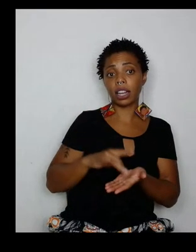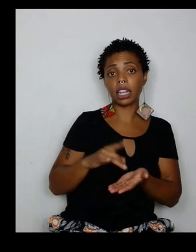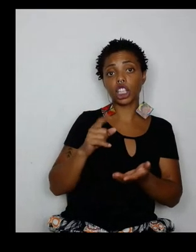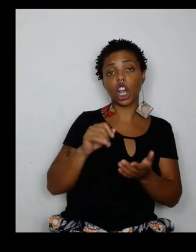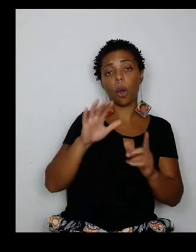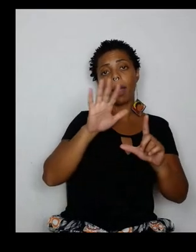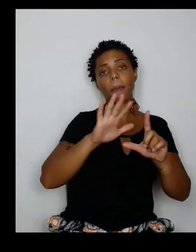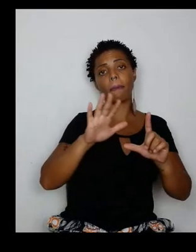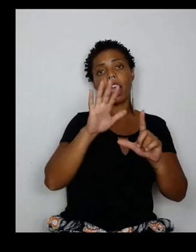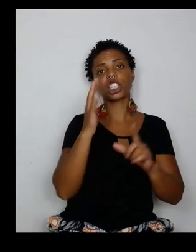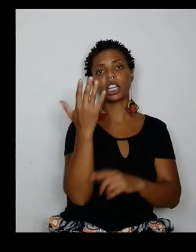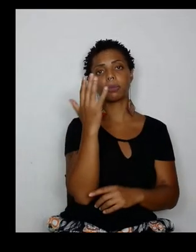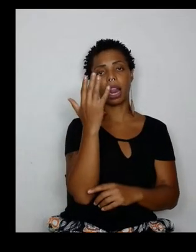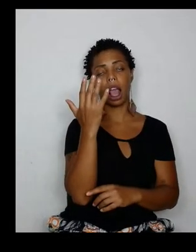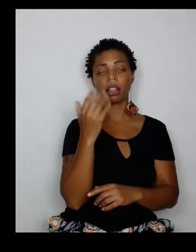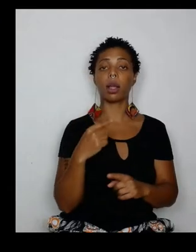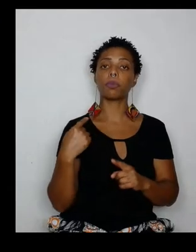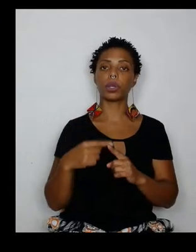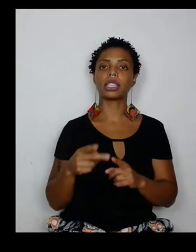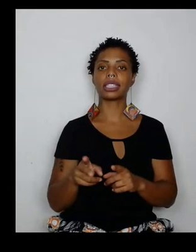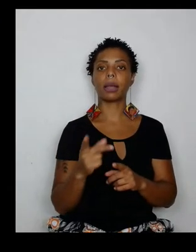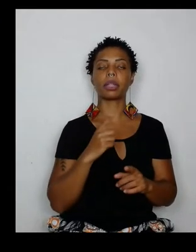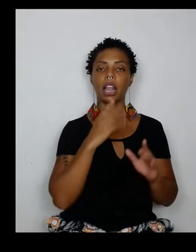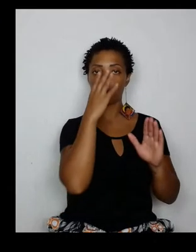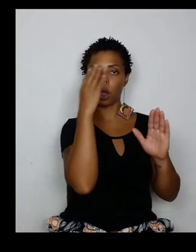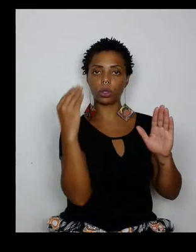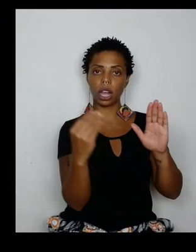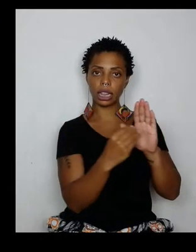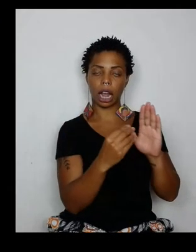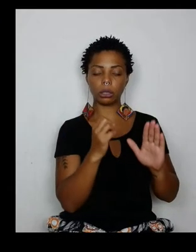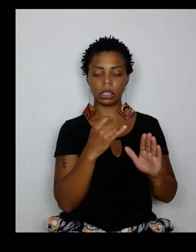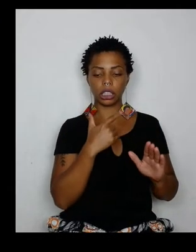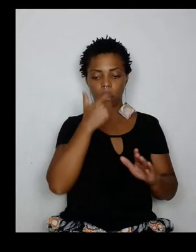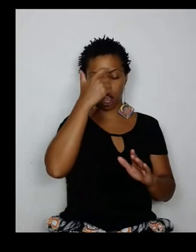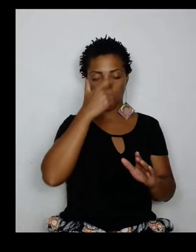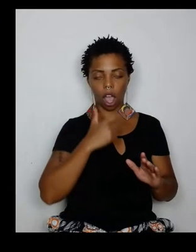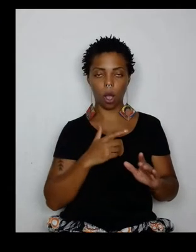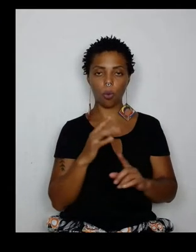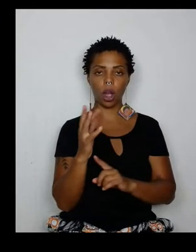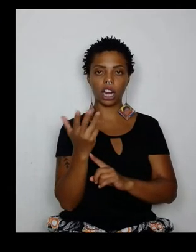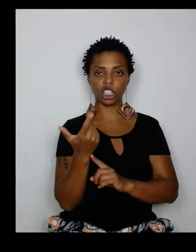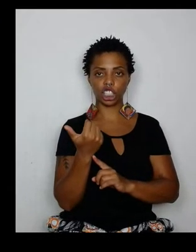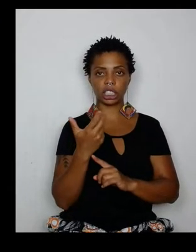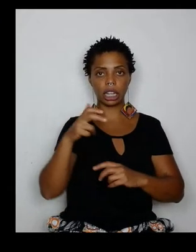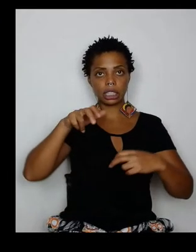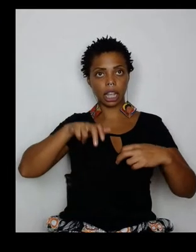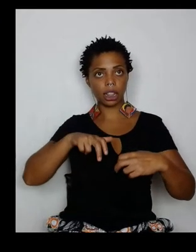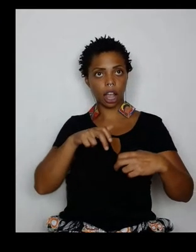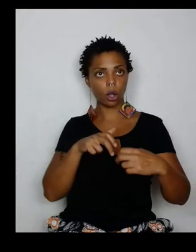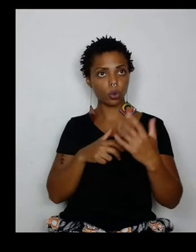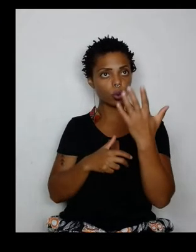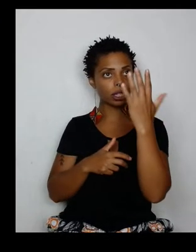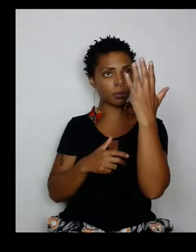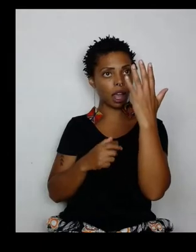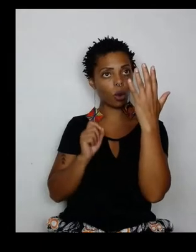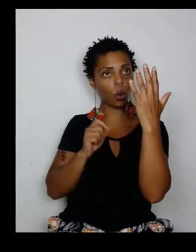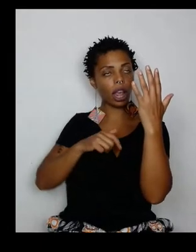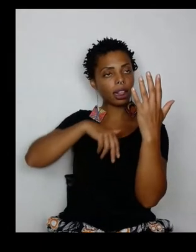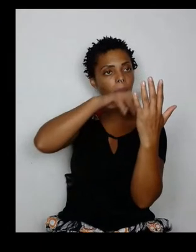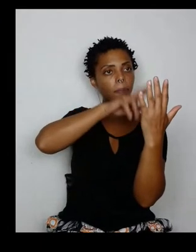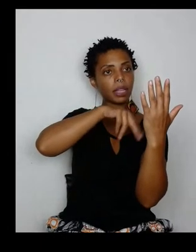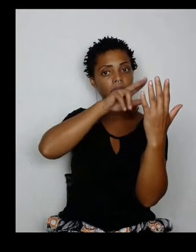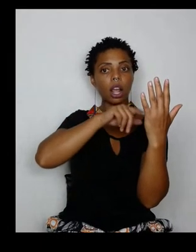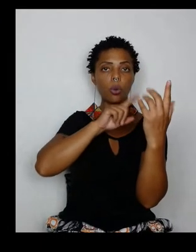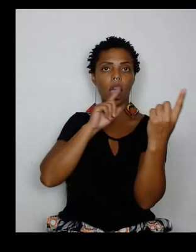artist sitting in front of a mirror what you have represented of course is something that is back to front it's uh gogan looking at